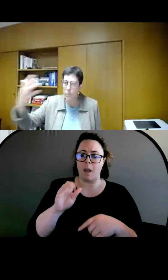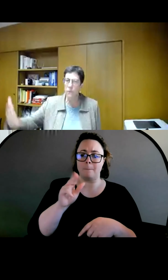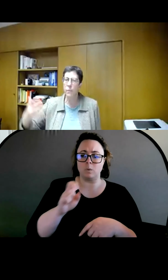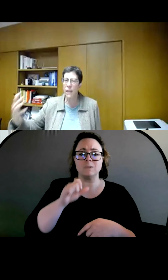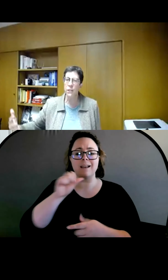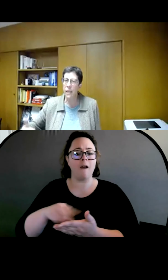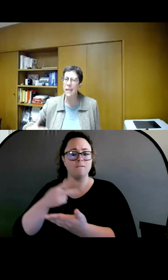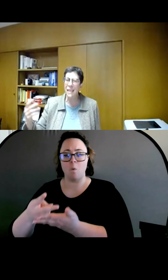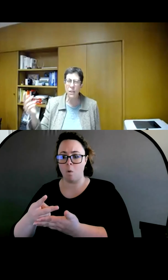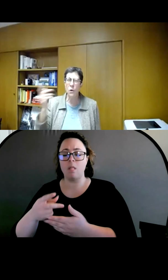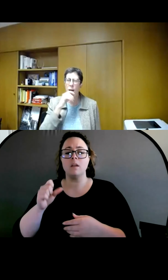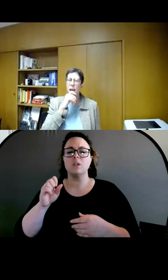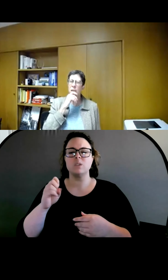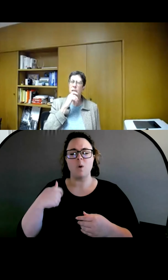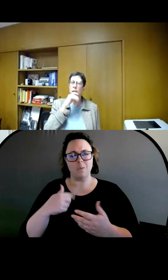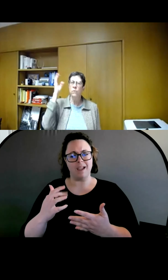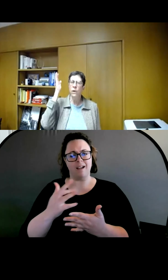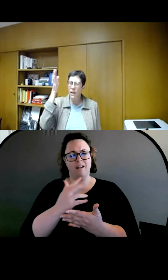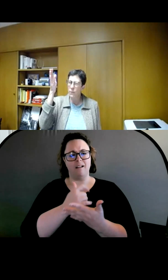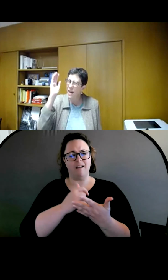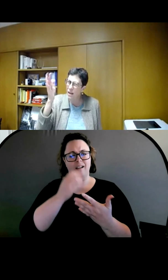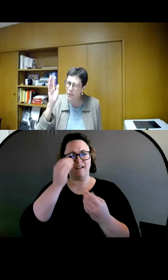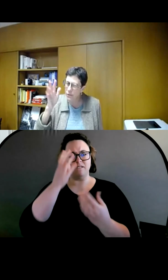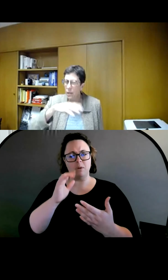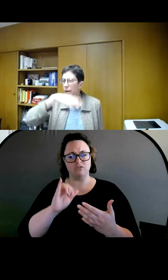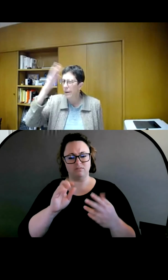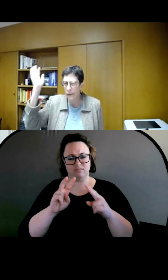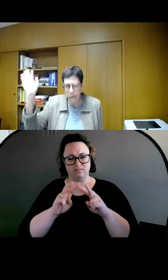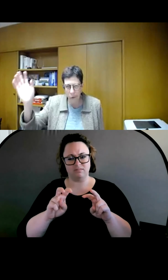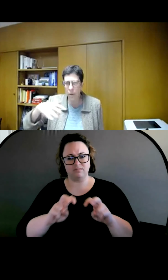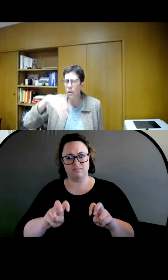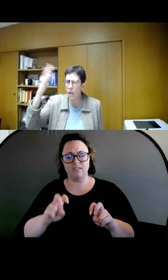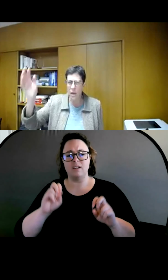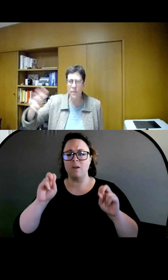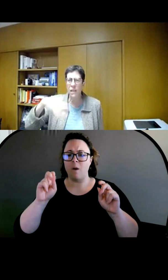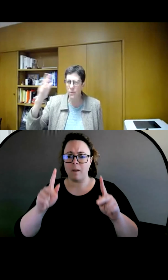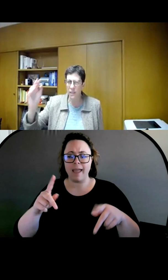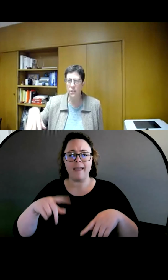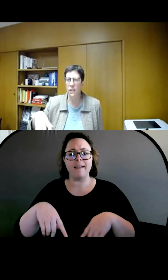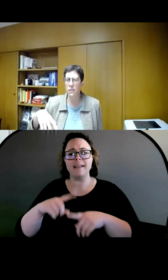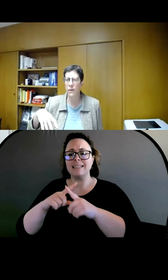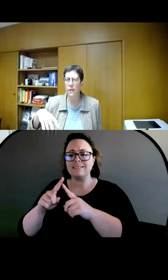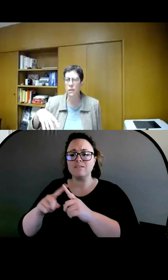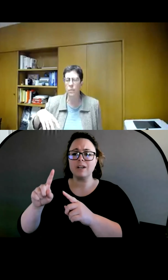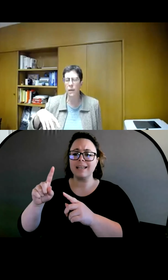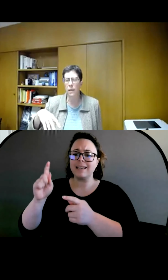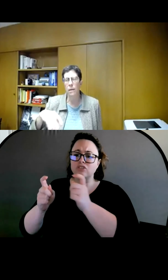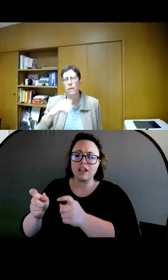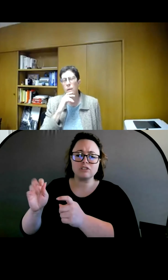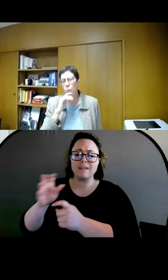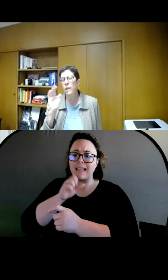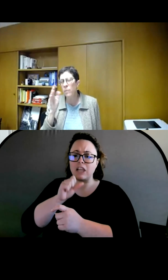gather some information like, you know what? Okay, we got all those normal, common age-related changes of aging,